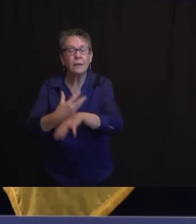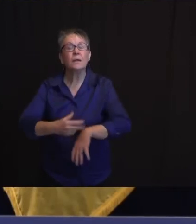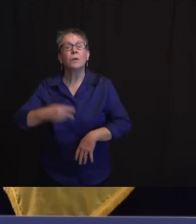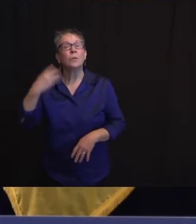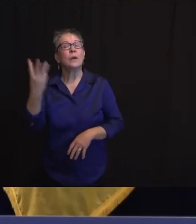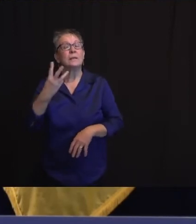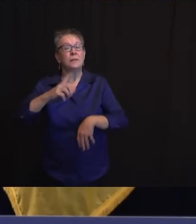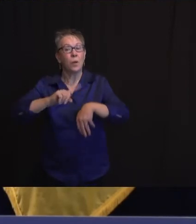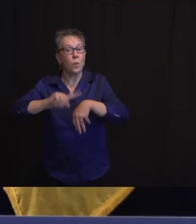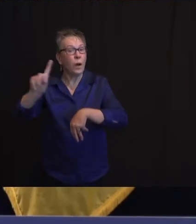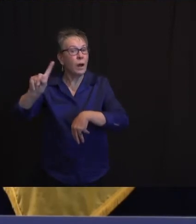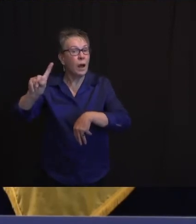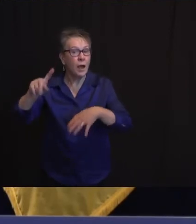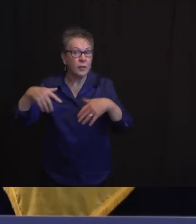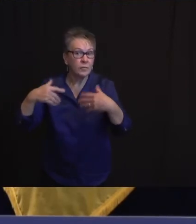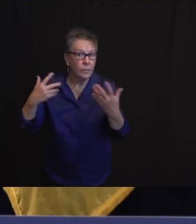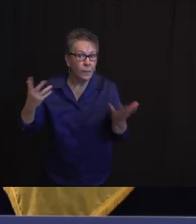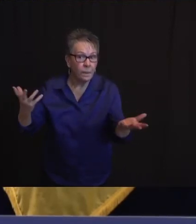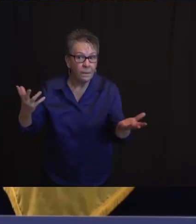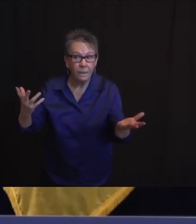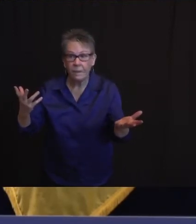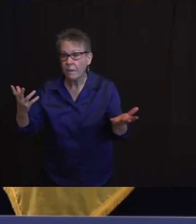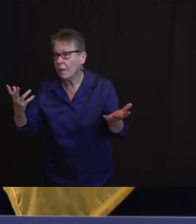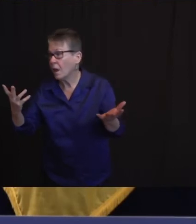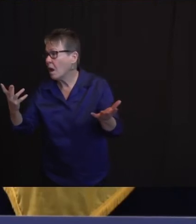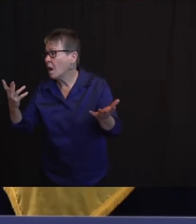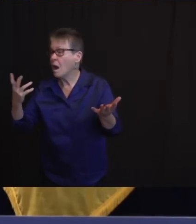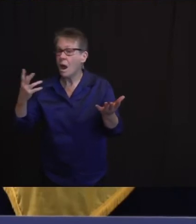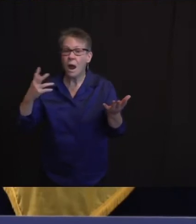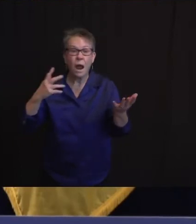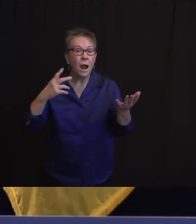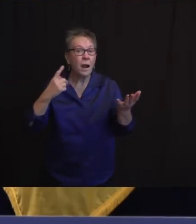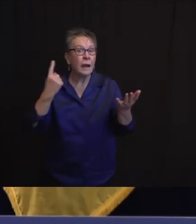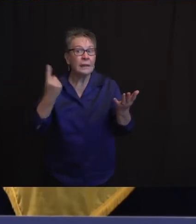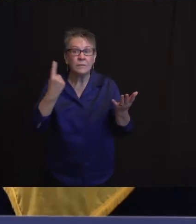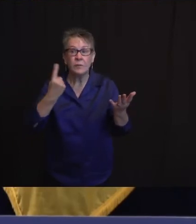Bryan or someone of his team tells us otherwise.